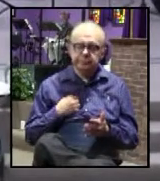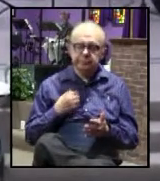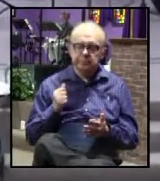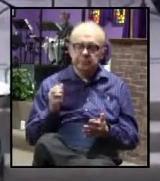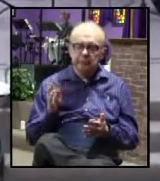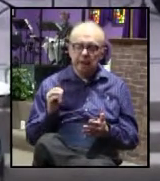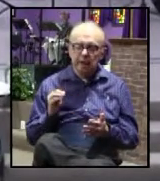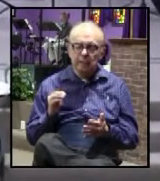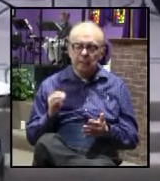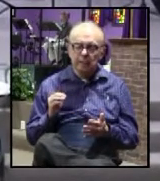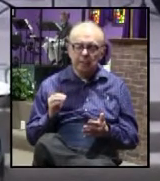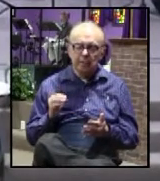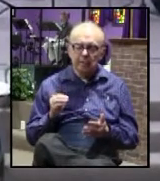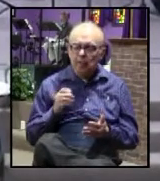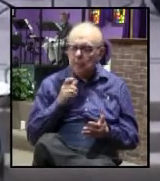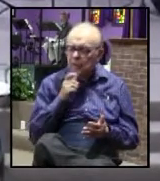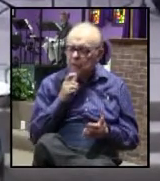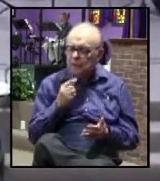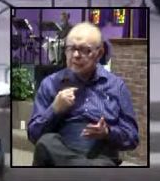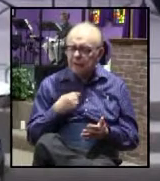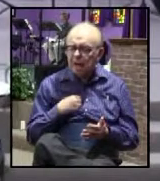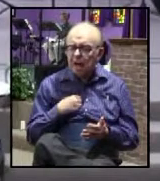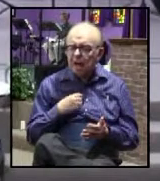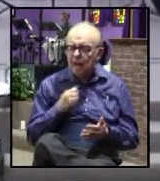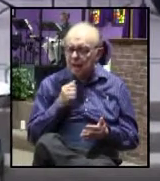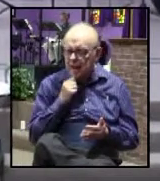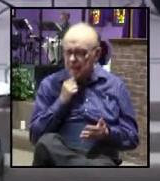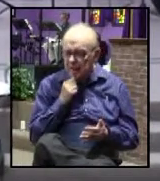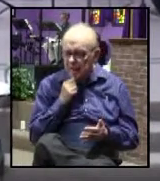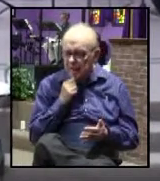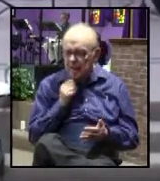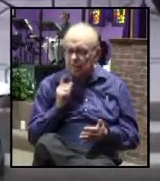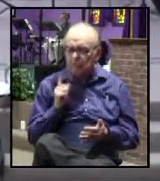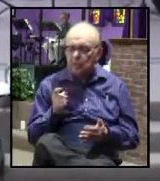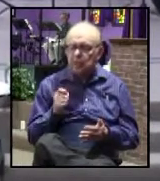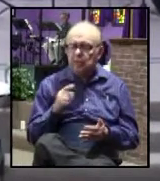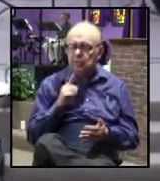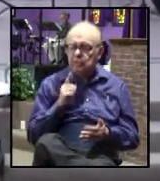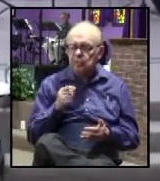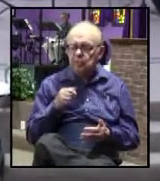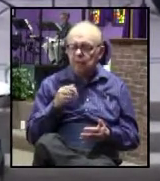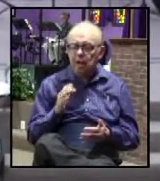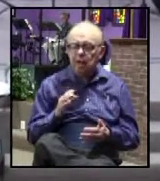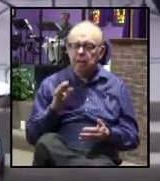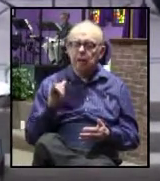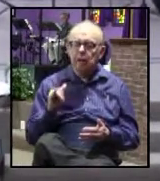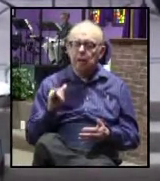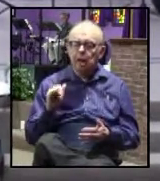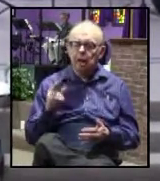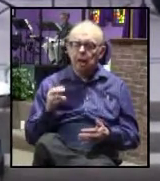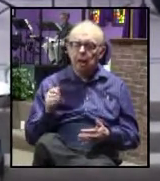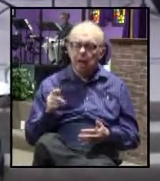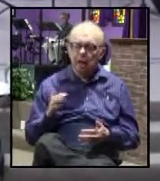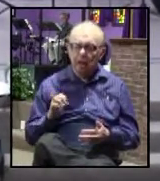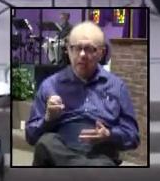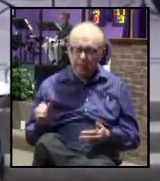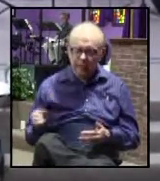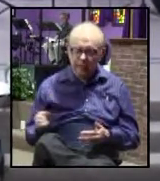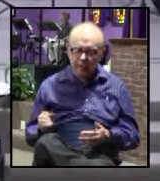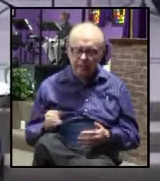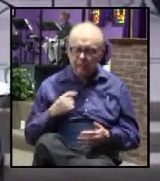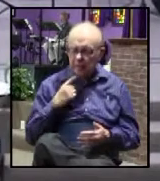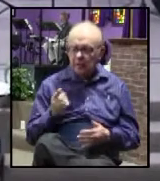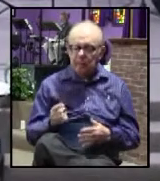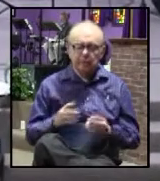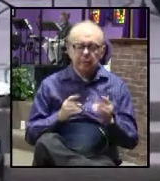am. Who is I am? The one true God, Yahweh. Here he is standing firm,